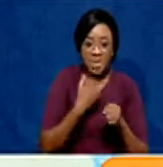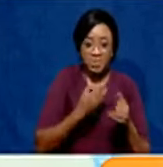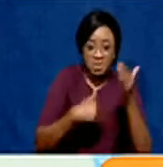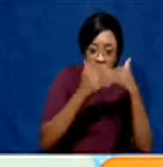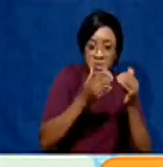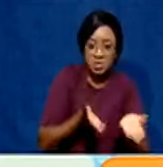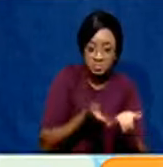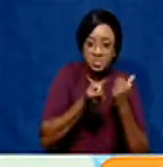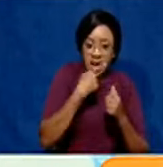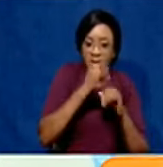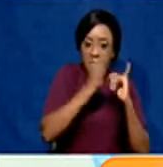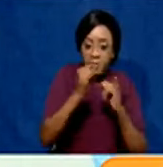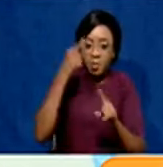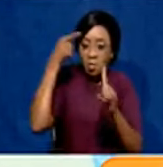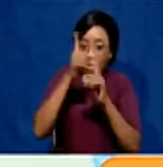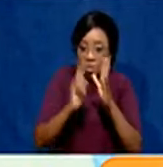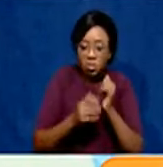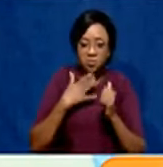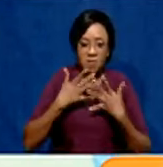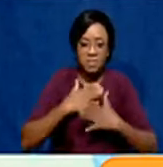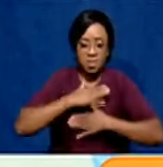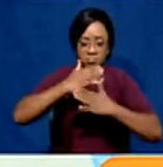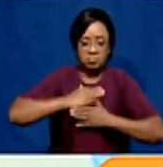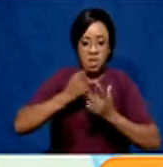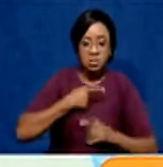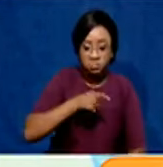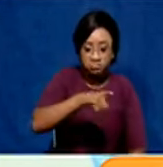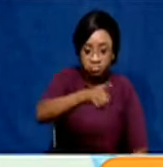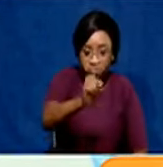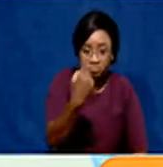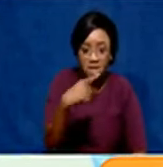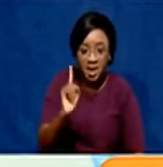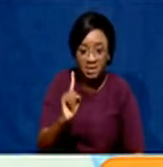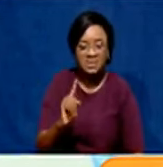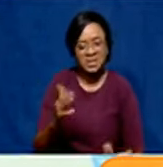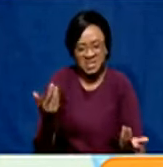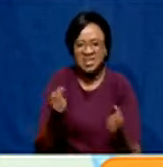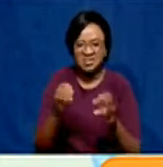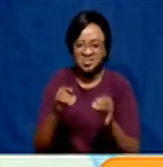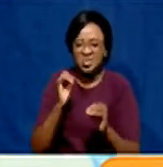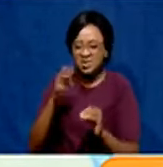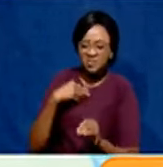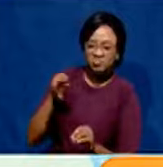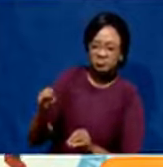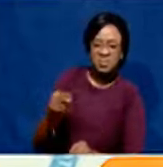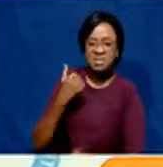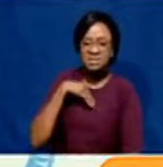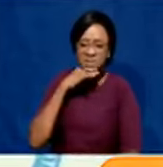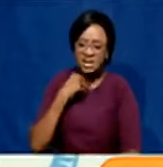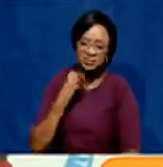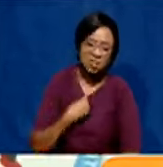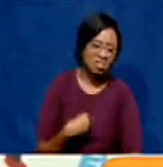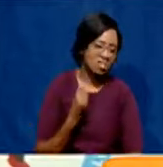and longer and longer, isn't it? Yeah. When you are in death situations, of course, you can get emotional also.